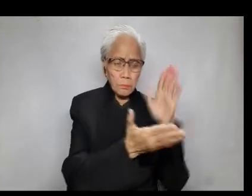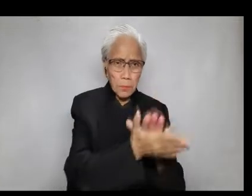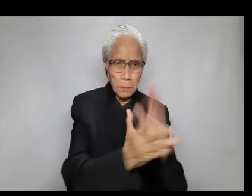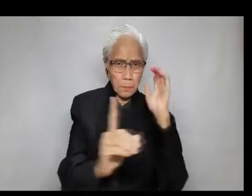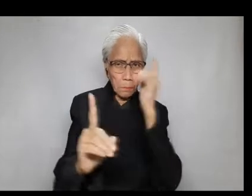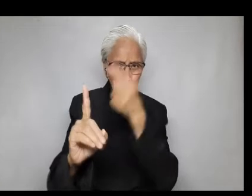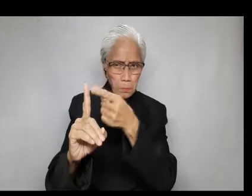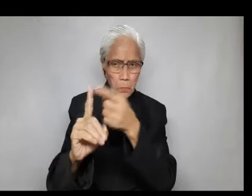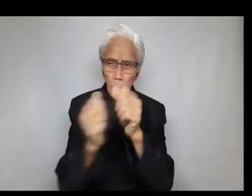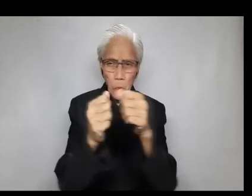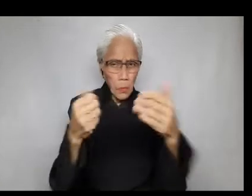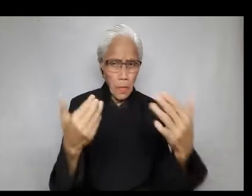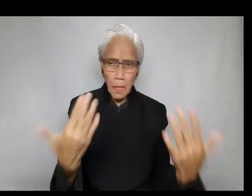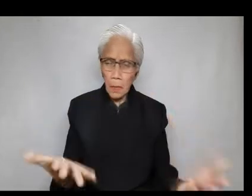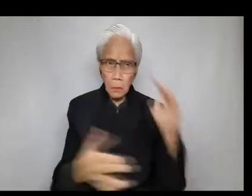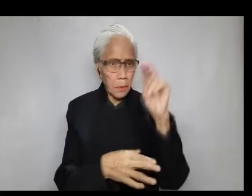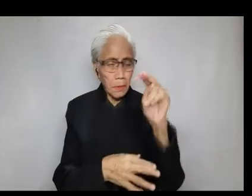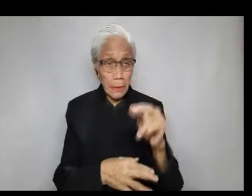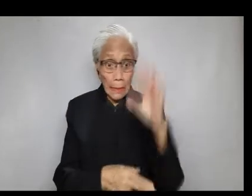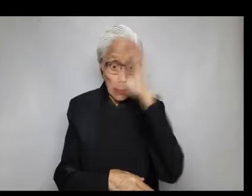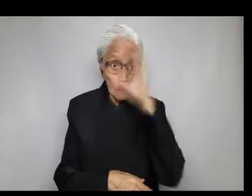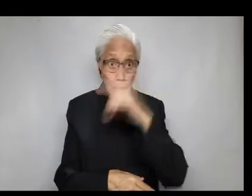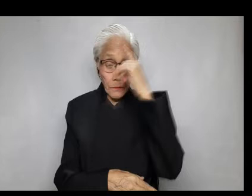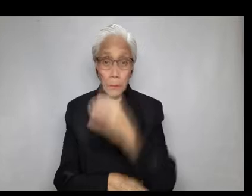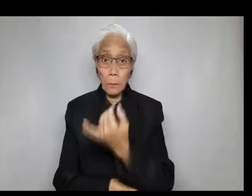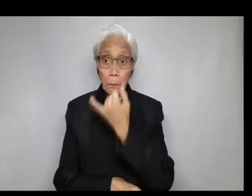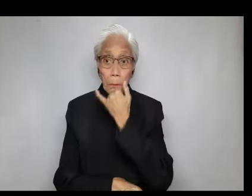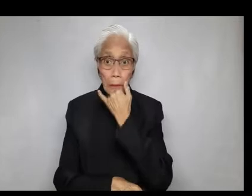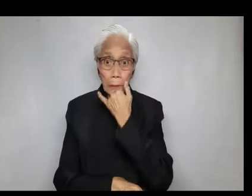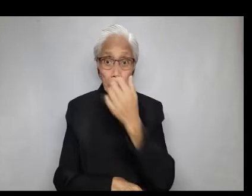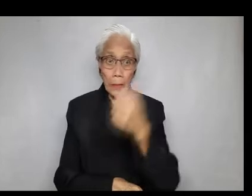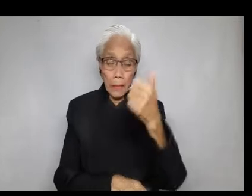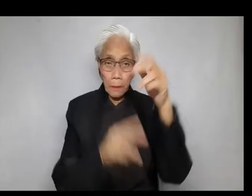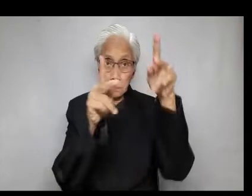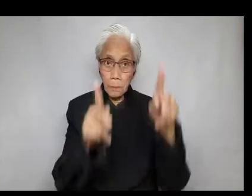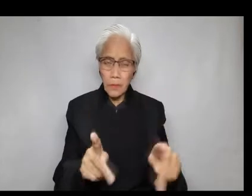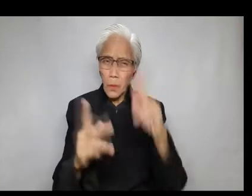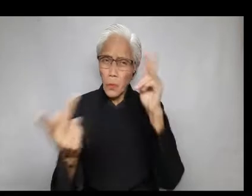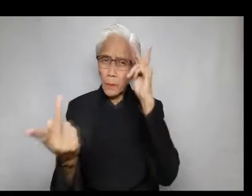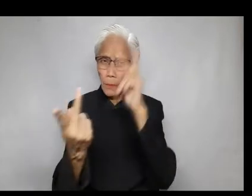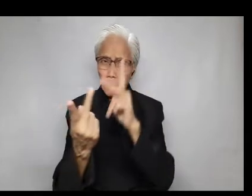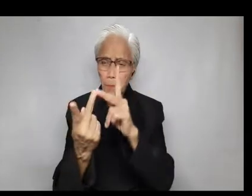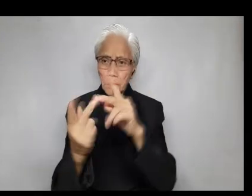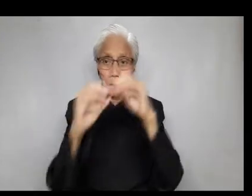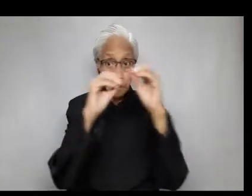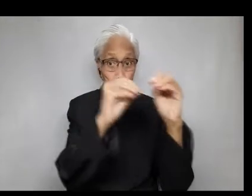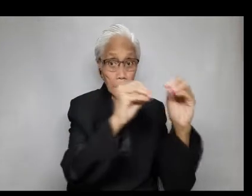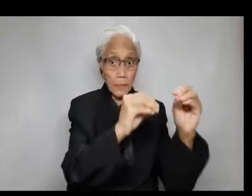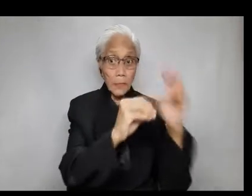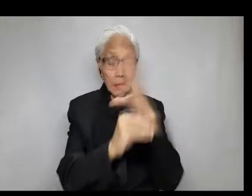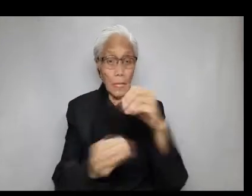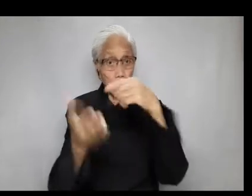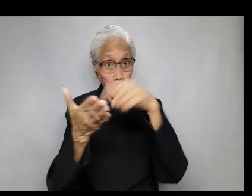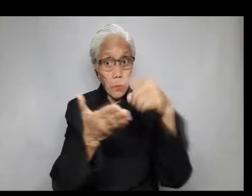points without necessarily finding fault in another person, with the purpose of teaching